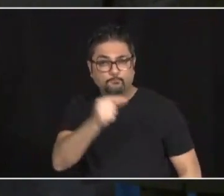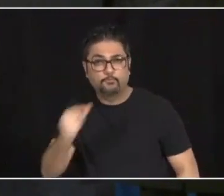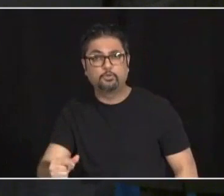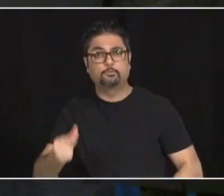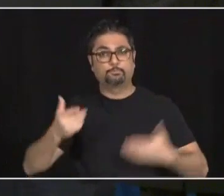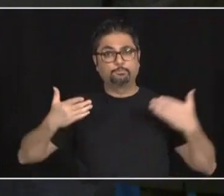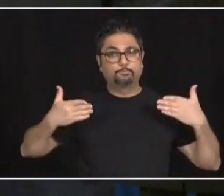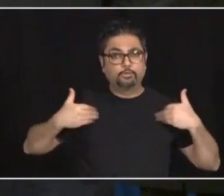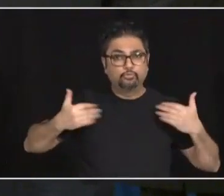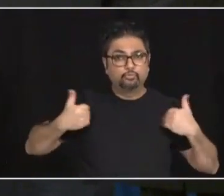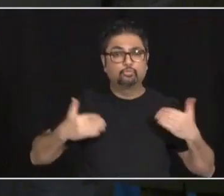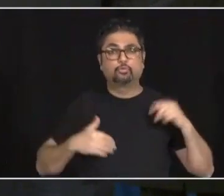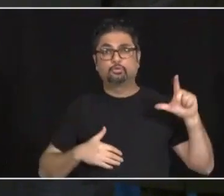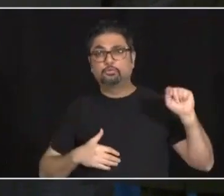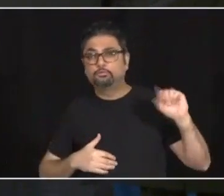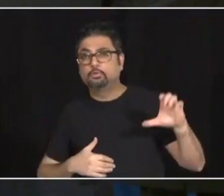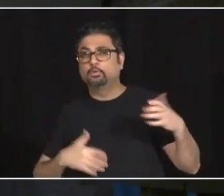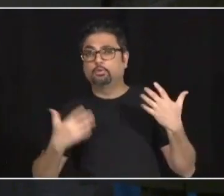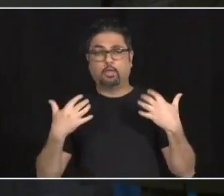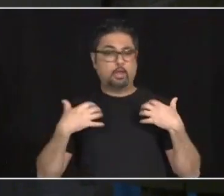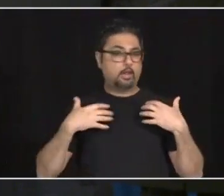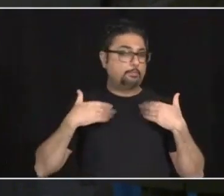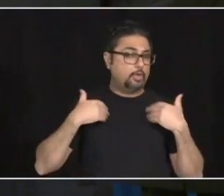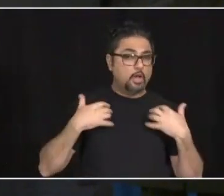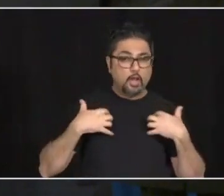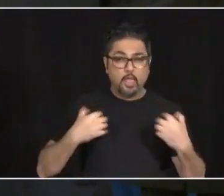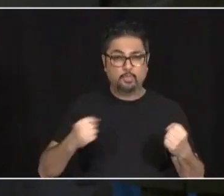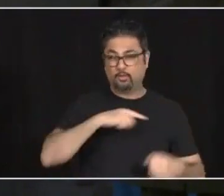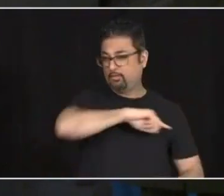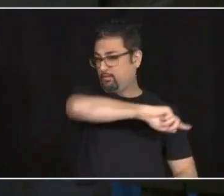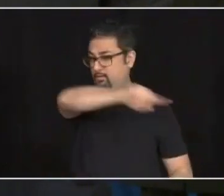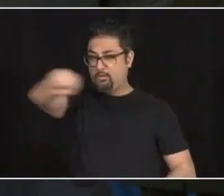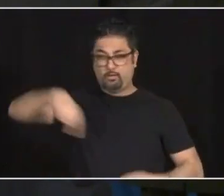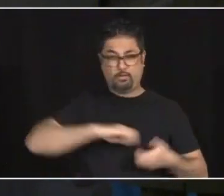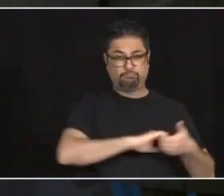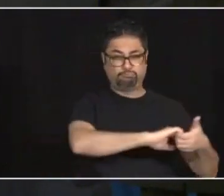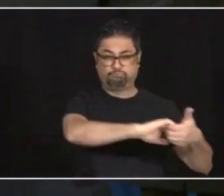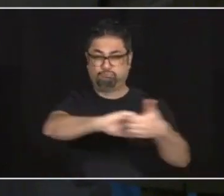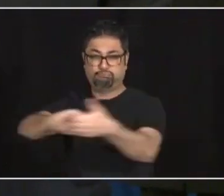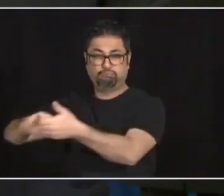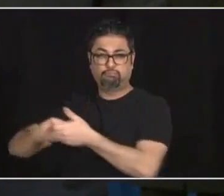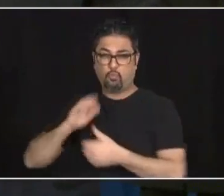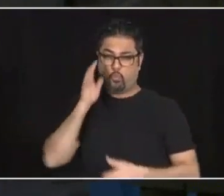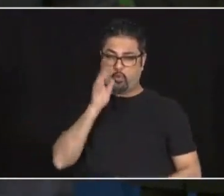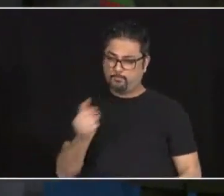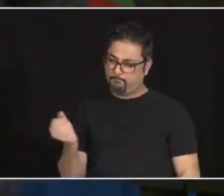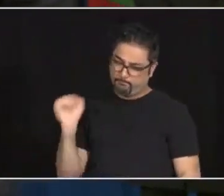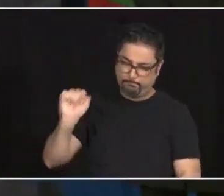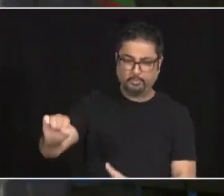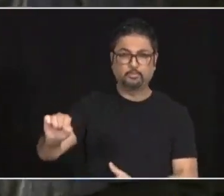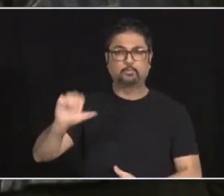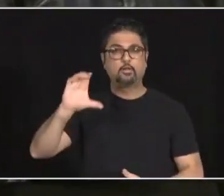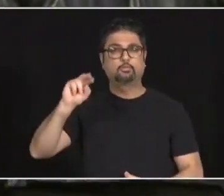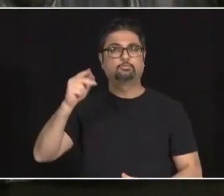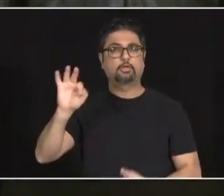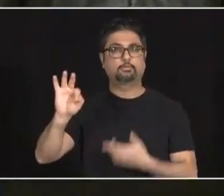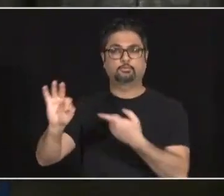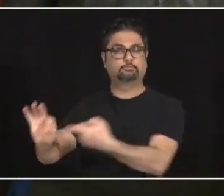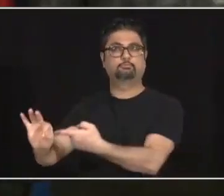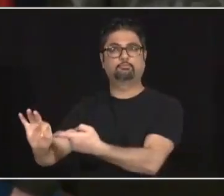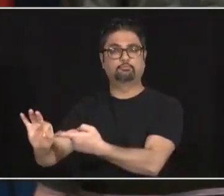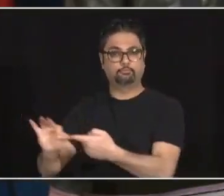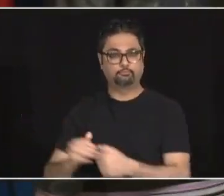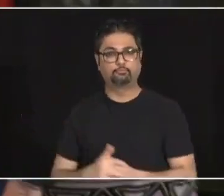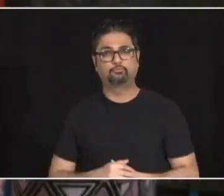and the Ministry of Health. So that's how we're going to beat COVID-19, with everybody working together. We can just remind each reporter